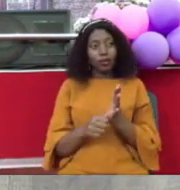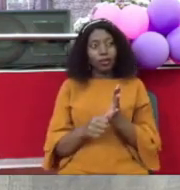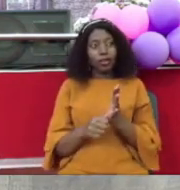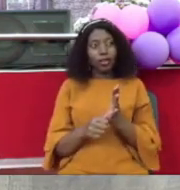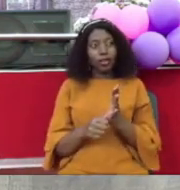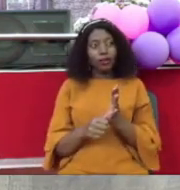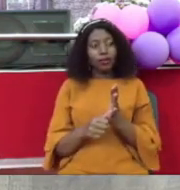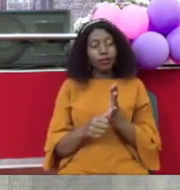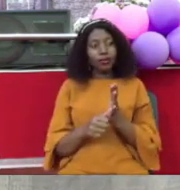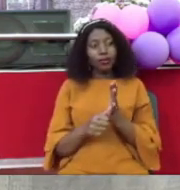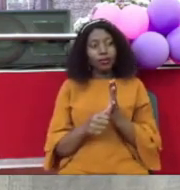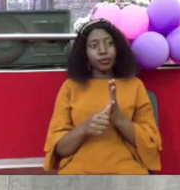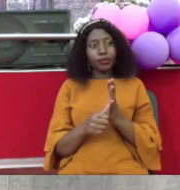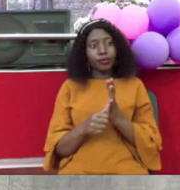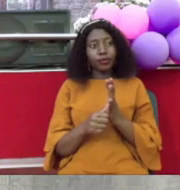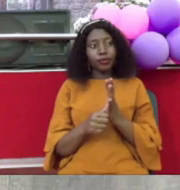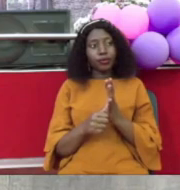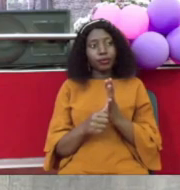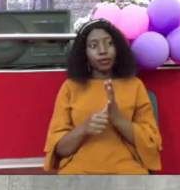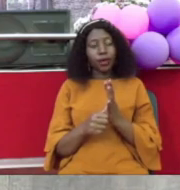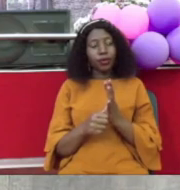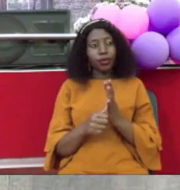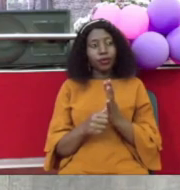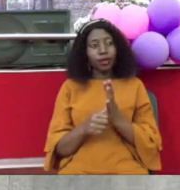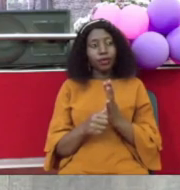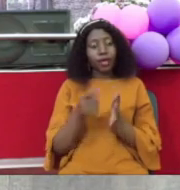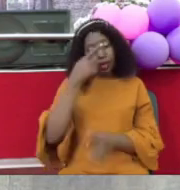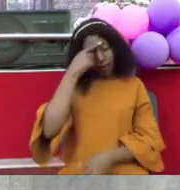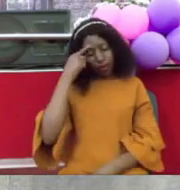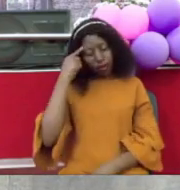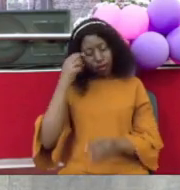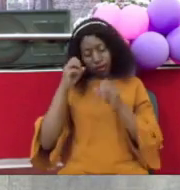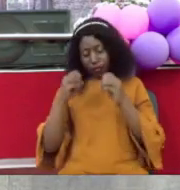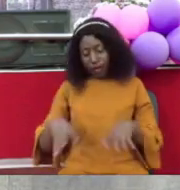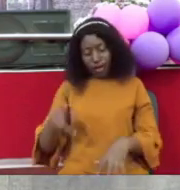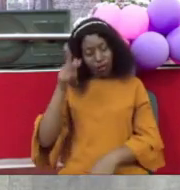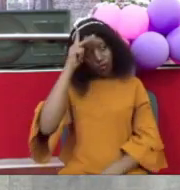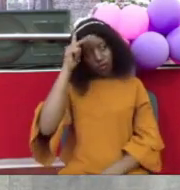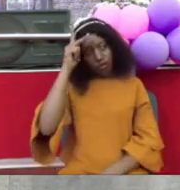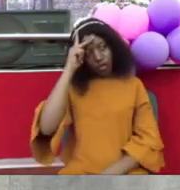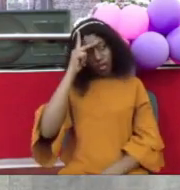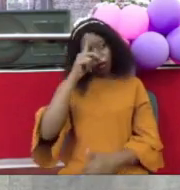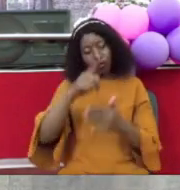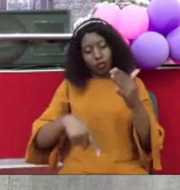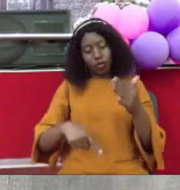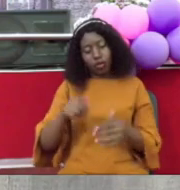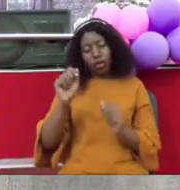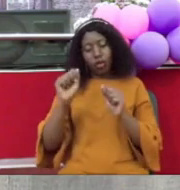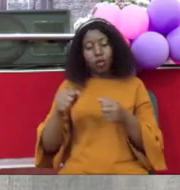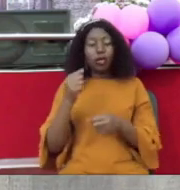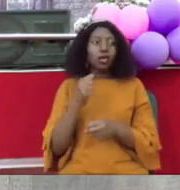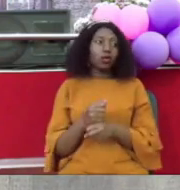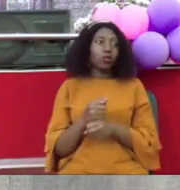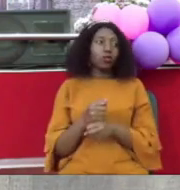Maybe because of just lack of knowledge on what you should do. Kwa sababu tu pengine unakosa maarifa ya kile unachofaa kufanya. Because God did